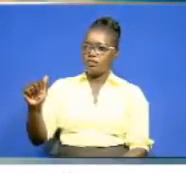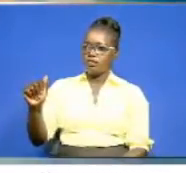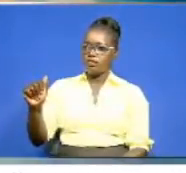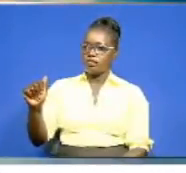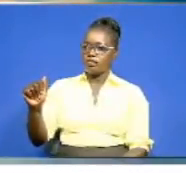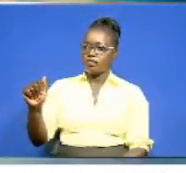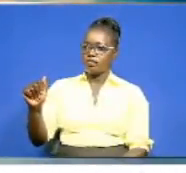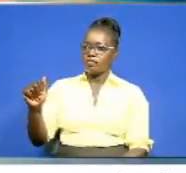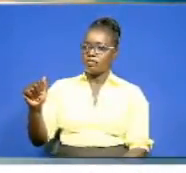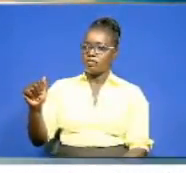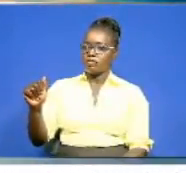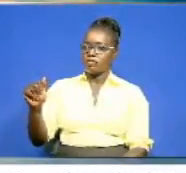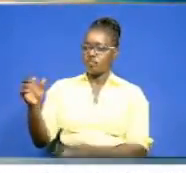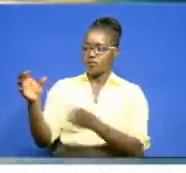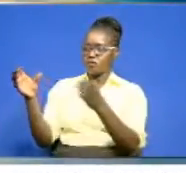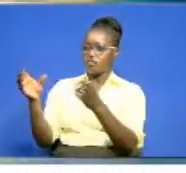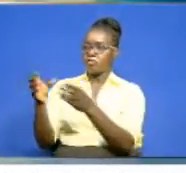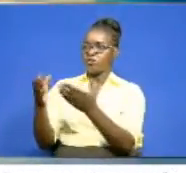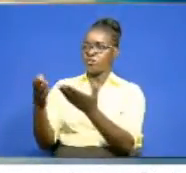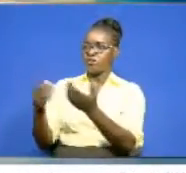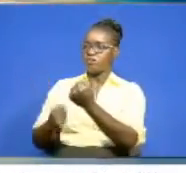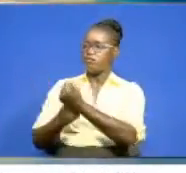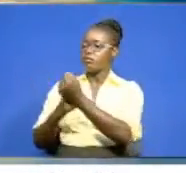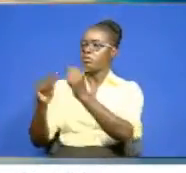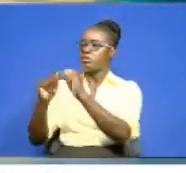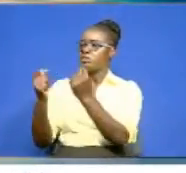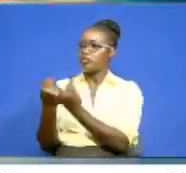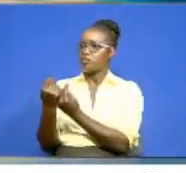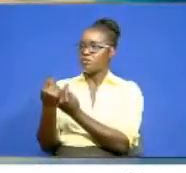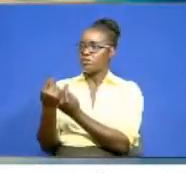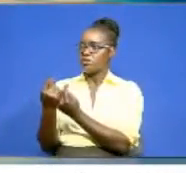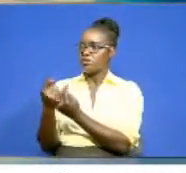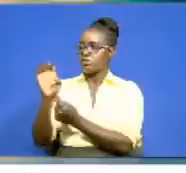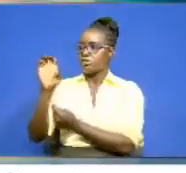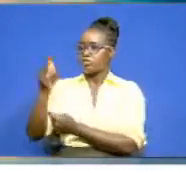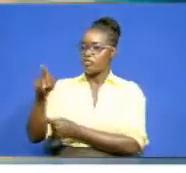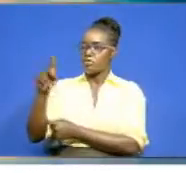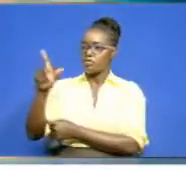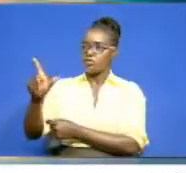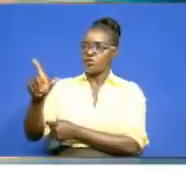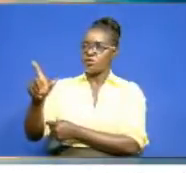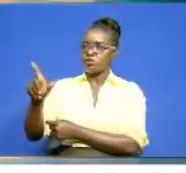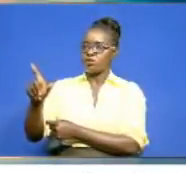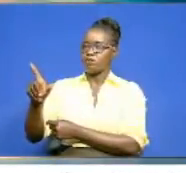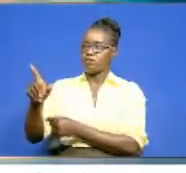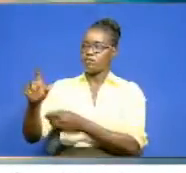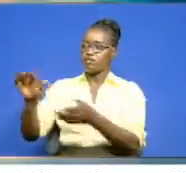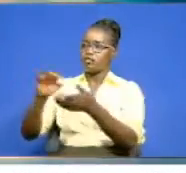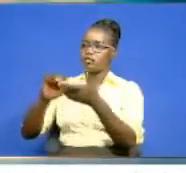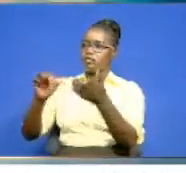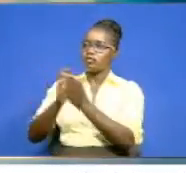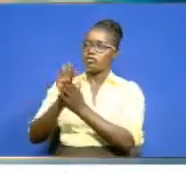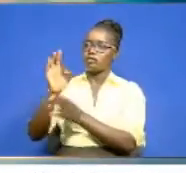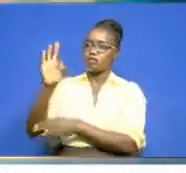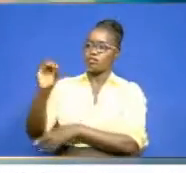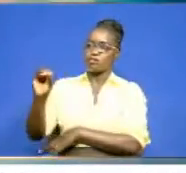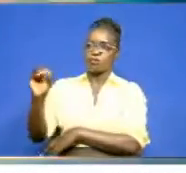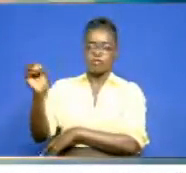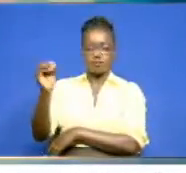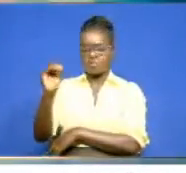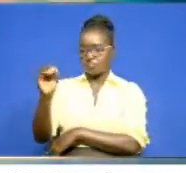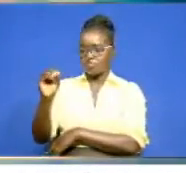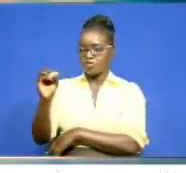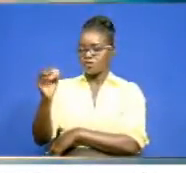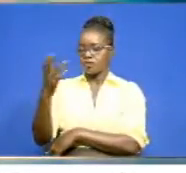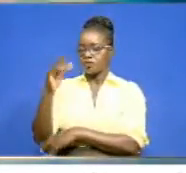you see there are those companies that come and sponsor teams, even EPL. They don't engage with the FA, they engage directly